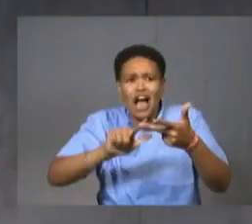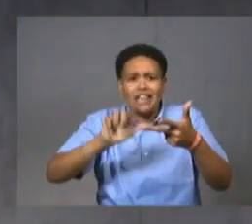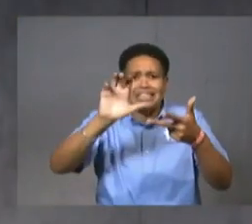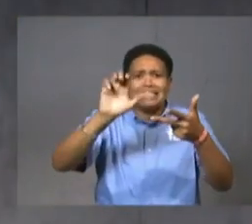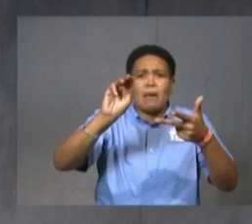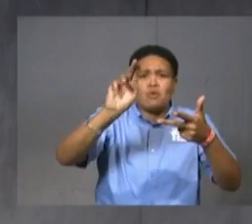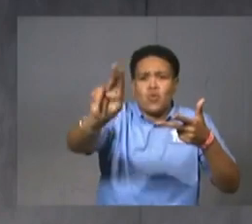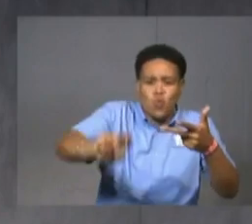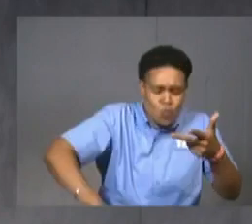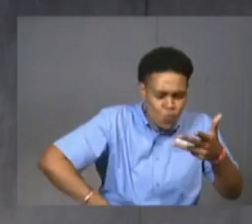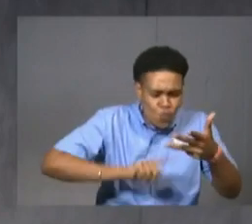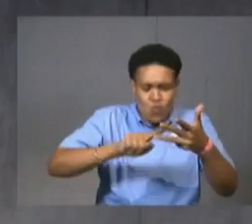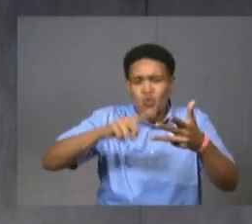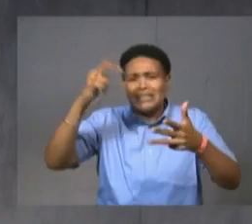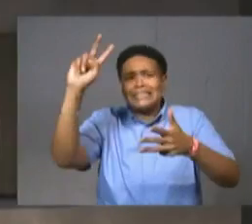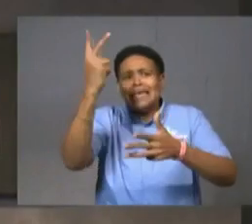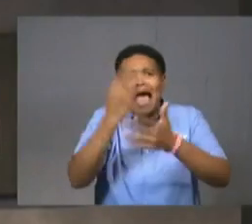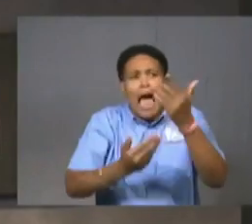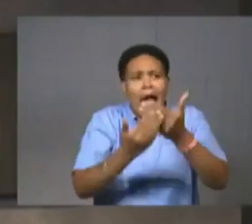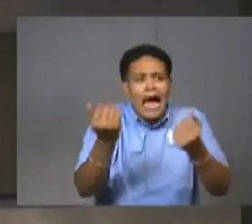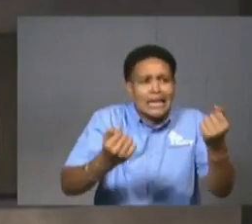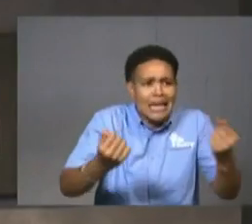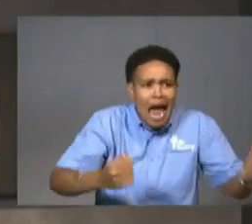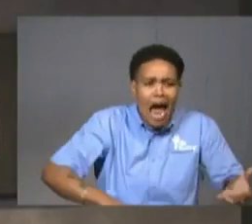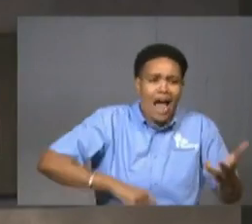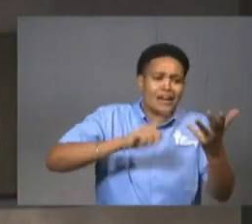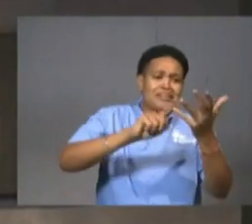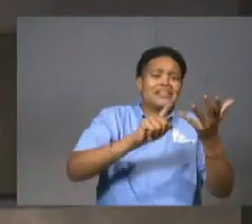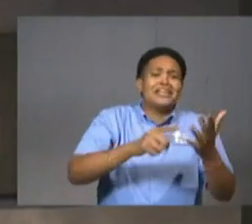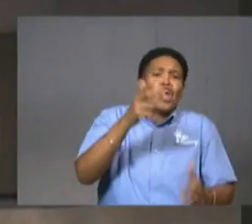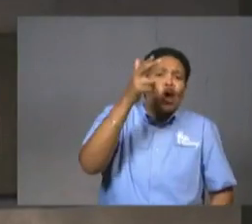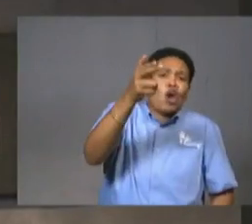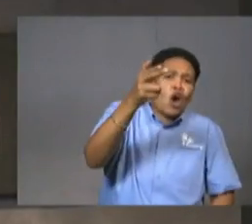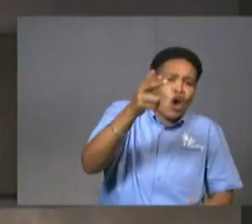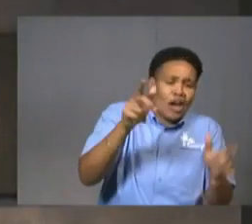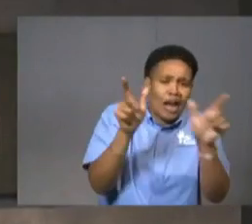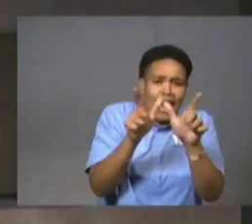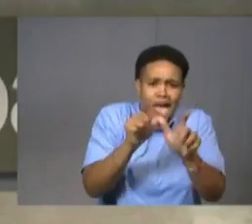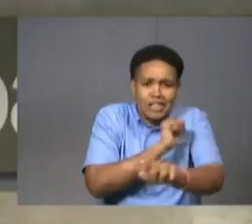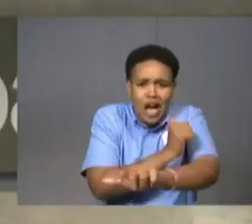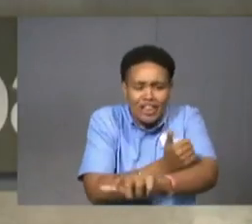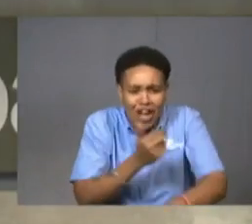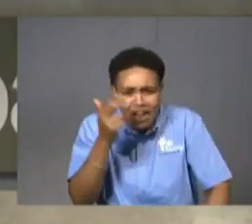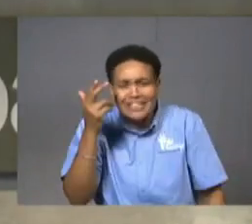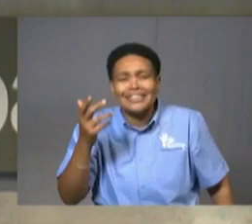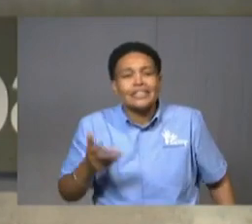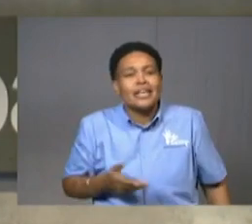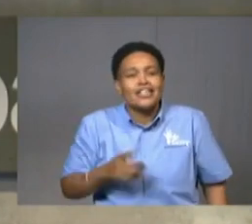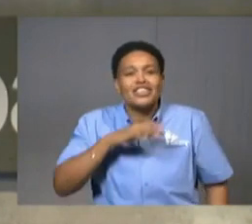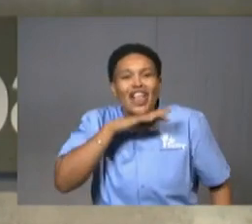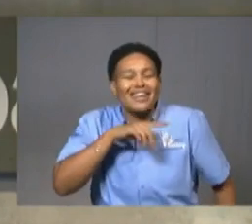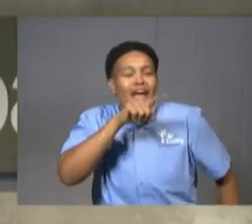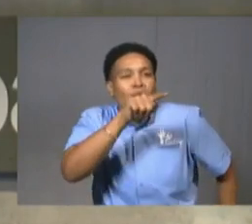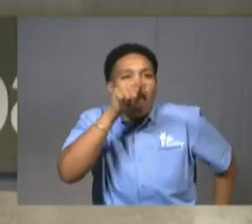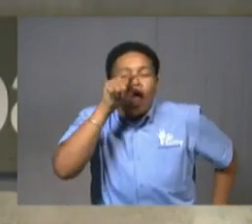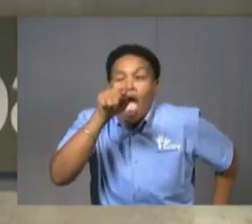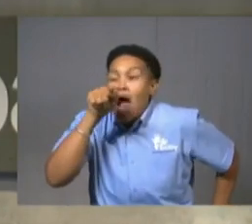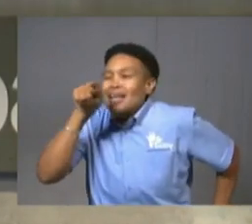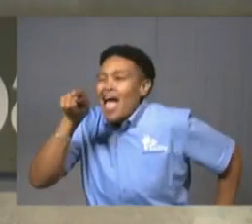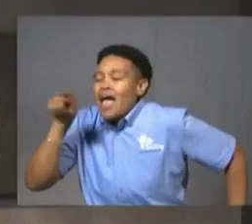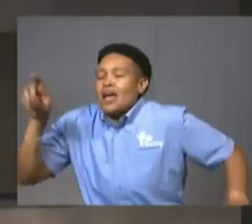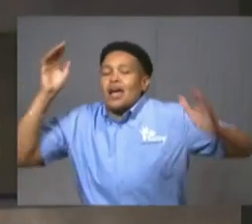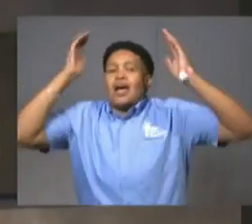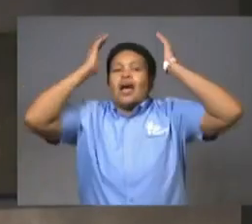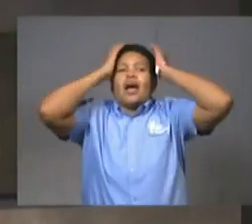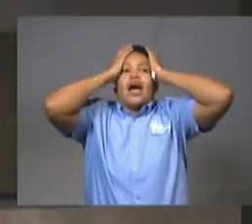CMU, used car scandal, firearm licensing authority scandal, scandal after scandal. How can you dare to